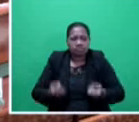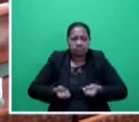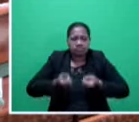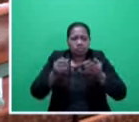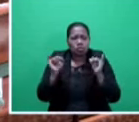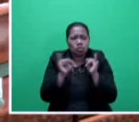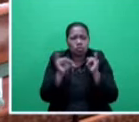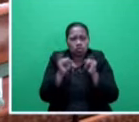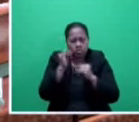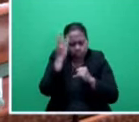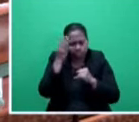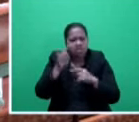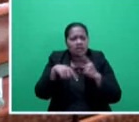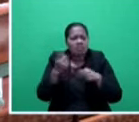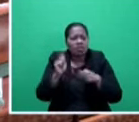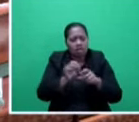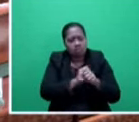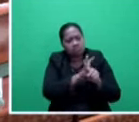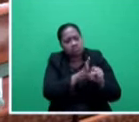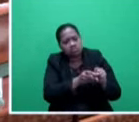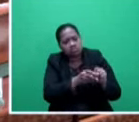consideration of the COVID-19